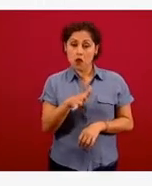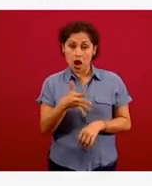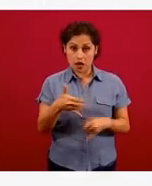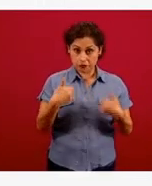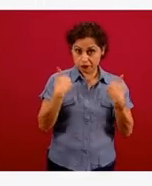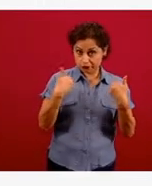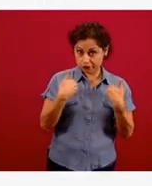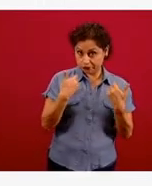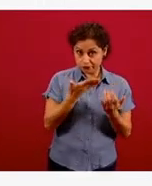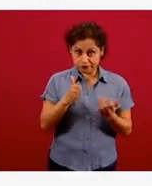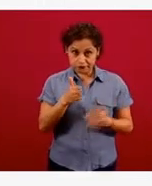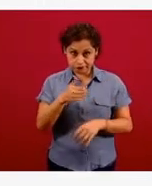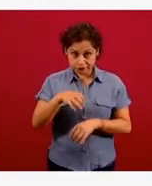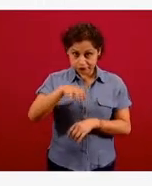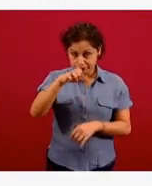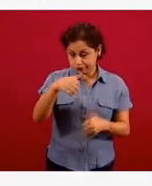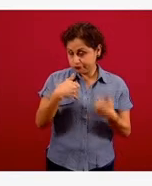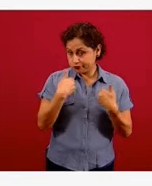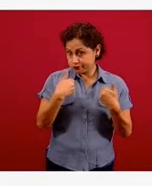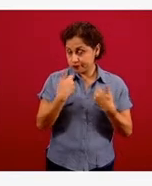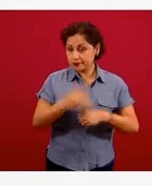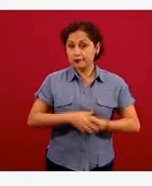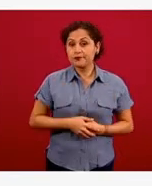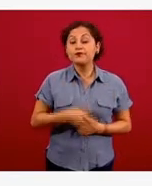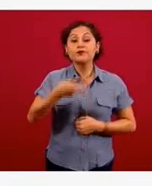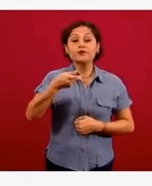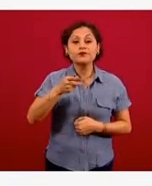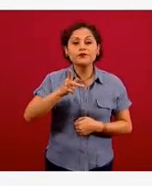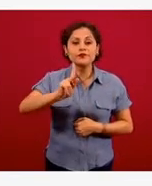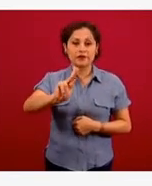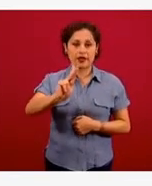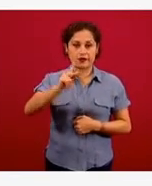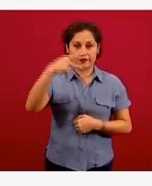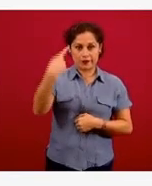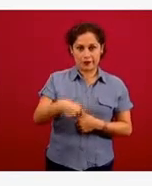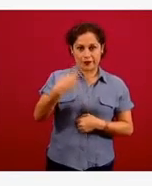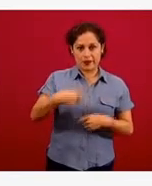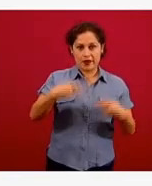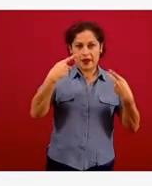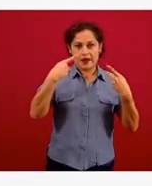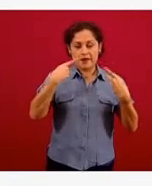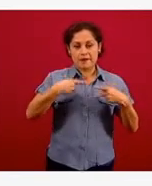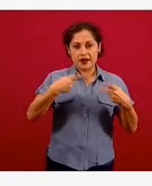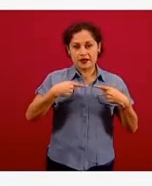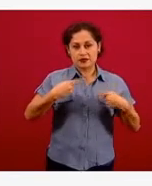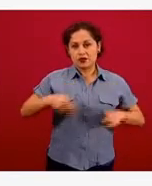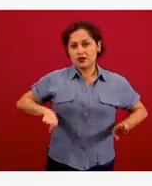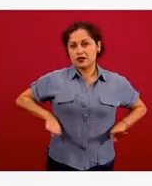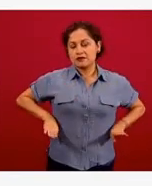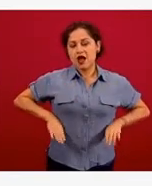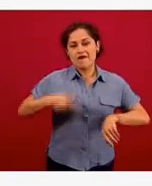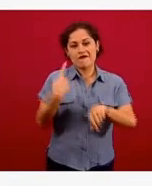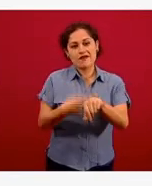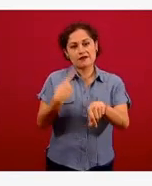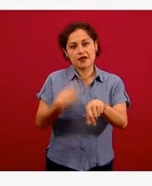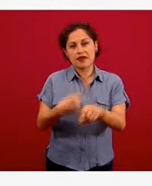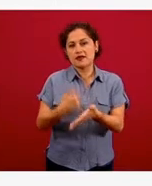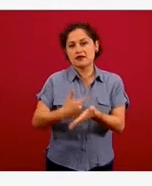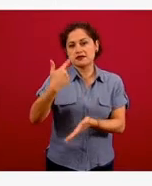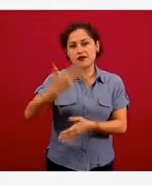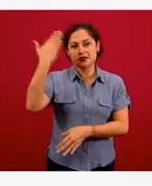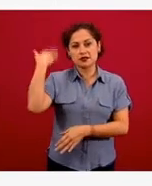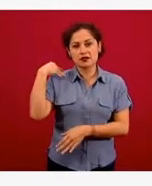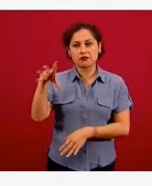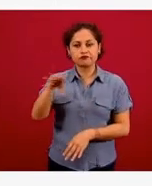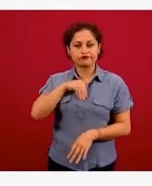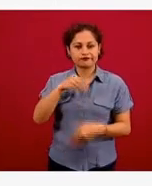that they have an older population on average than the Mexican population, we would present an advantage in that front because we have a